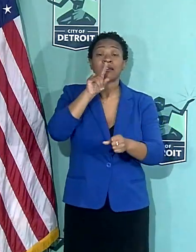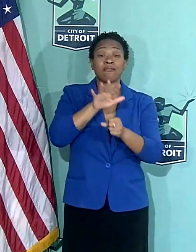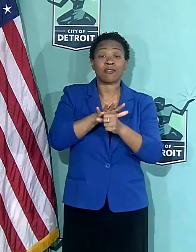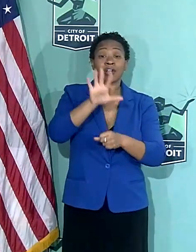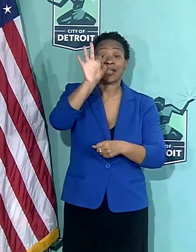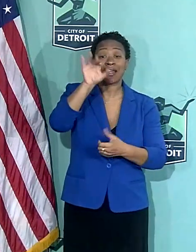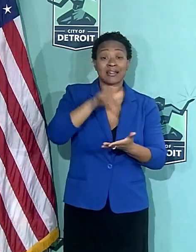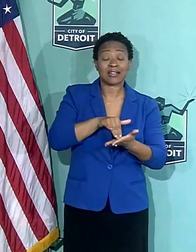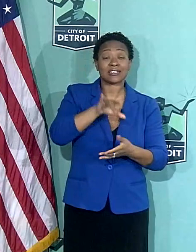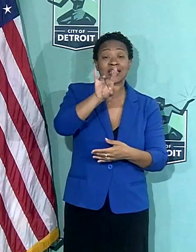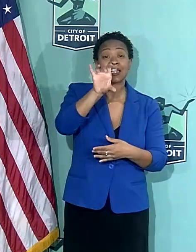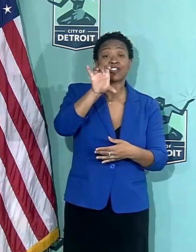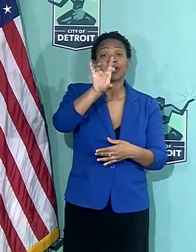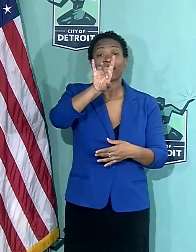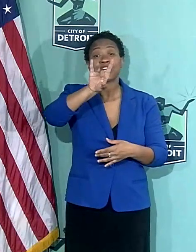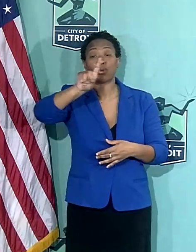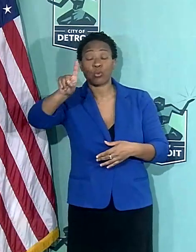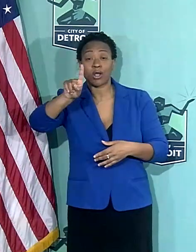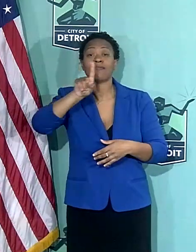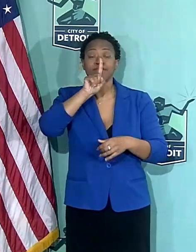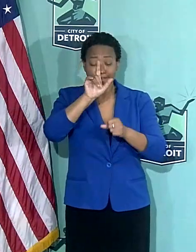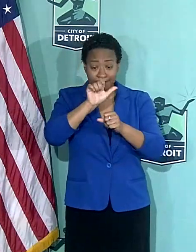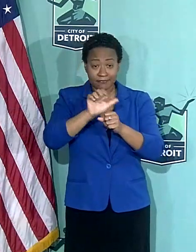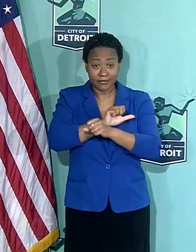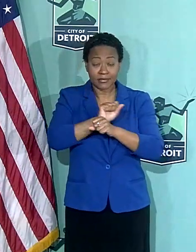9,881 confirmed cases and